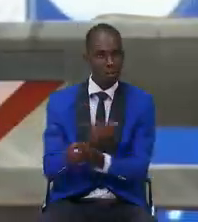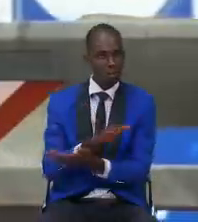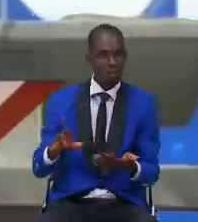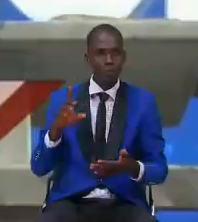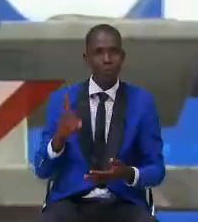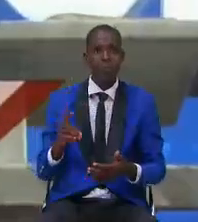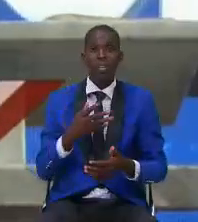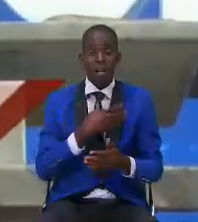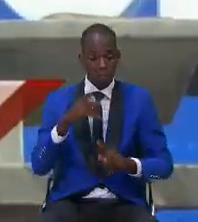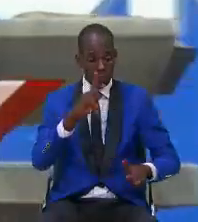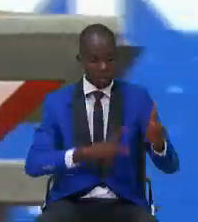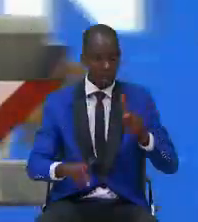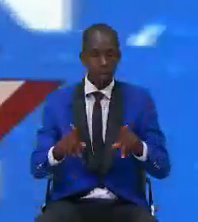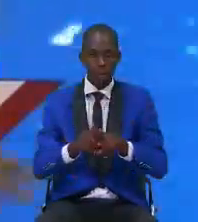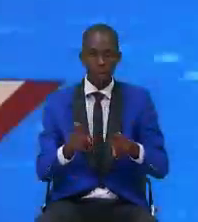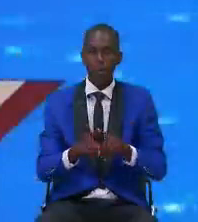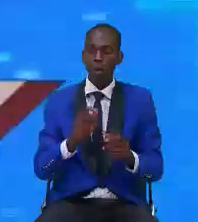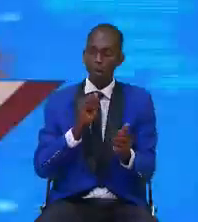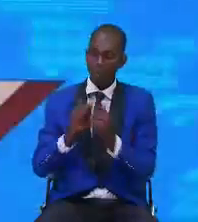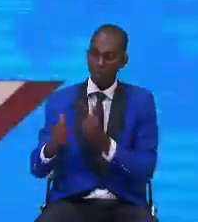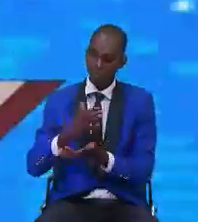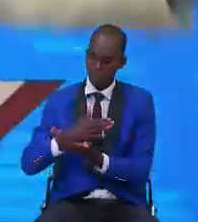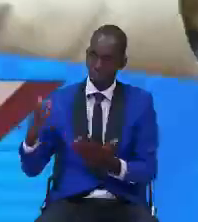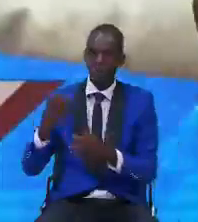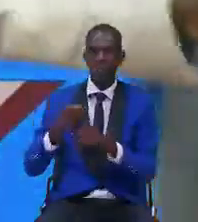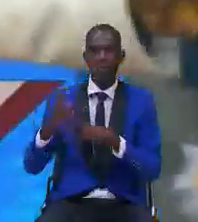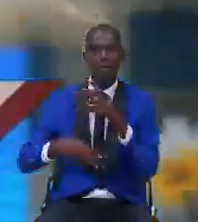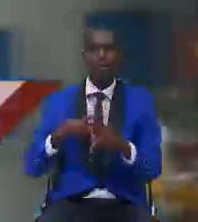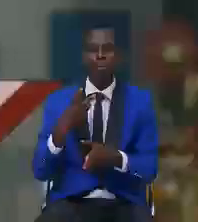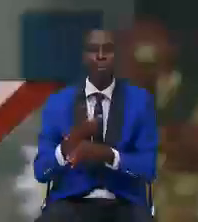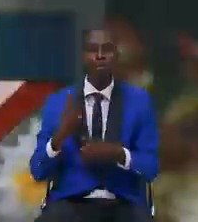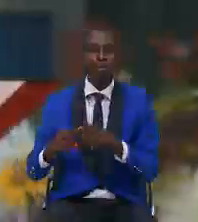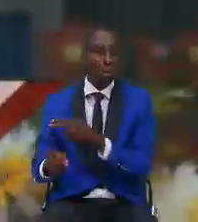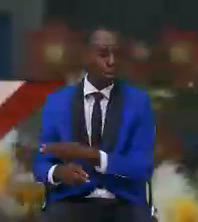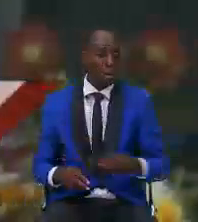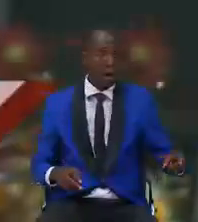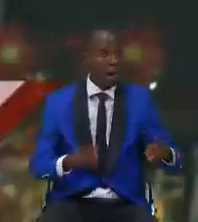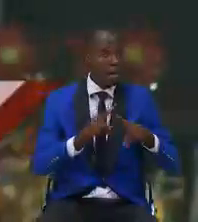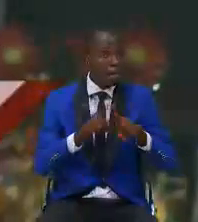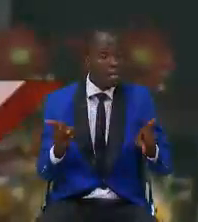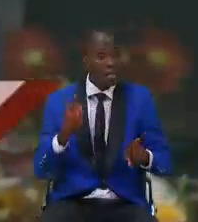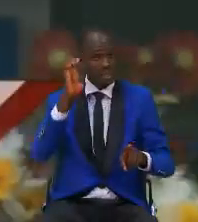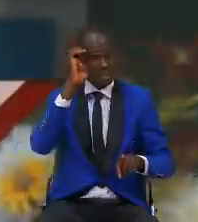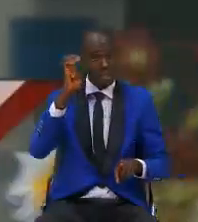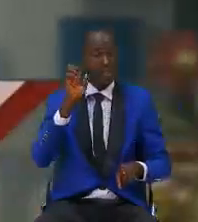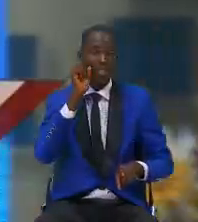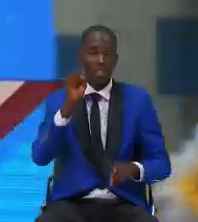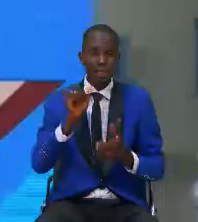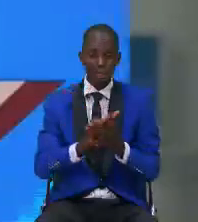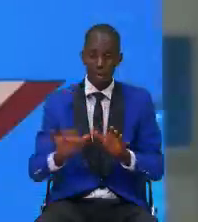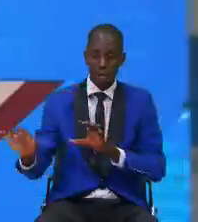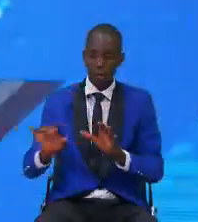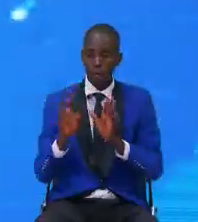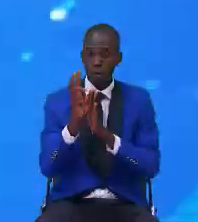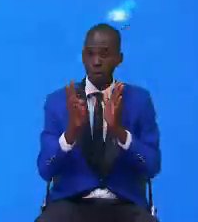world passes away. And the world and the worldly people are passing away to a lost eternity. But he that